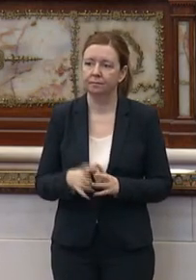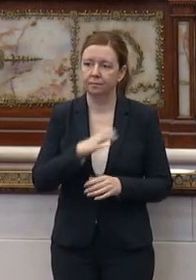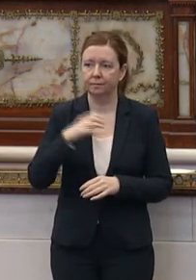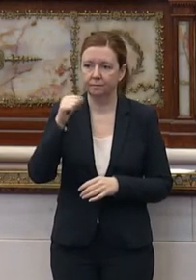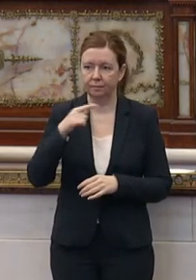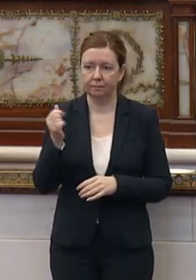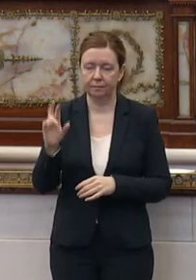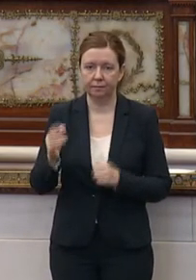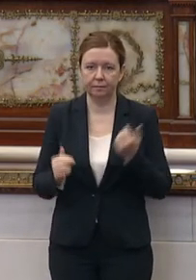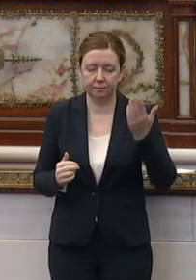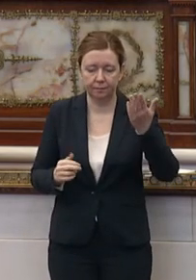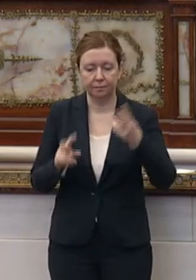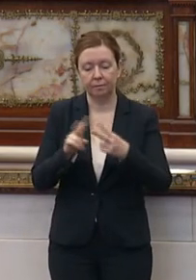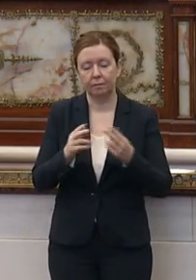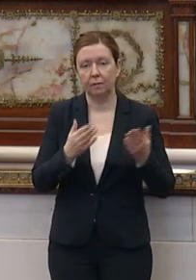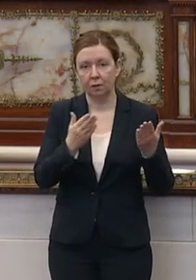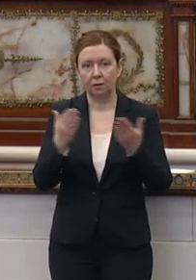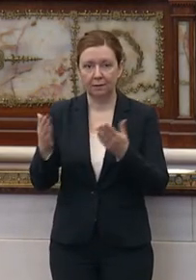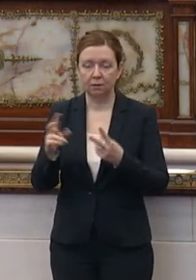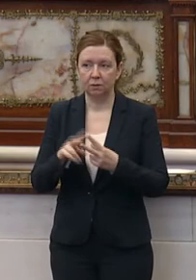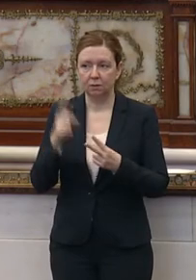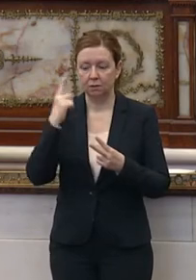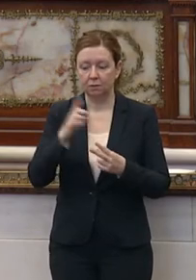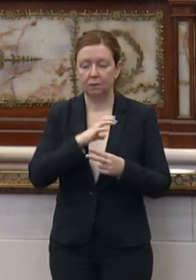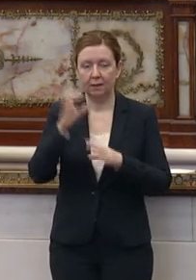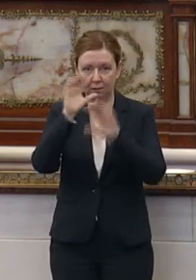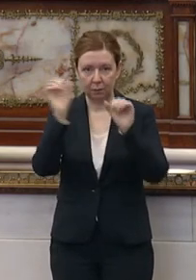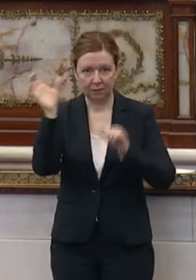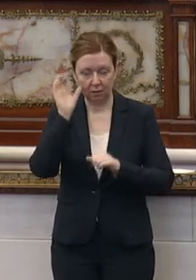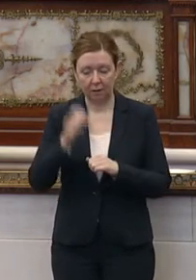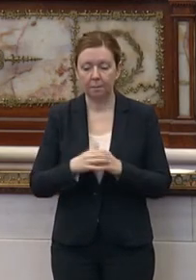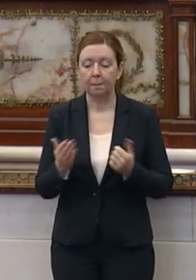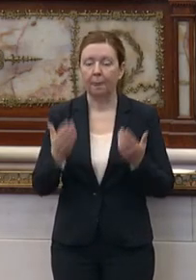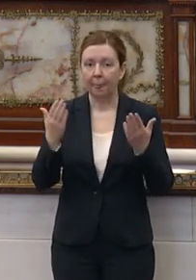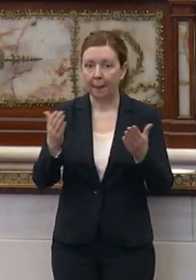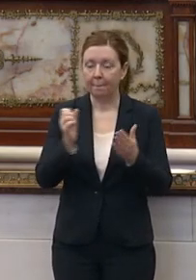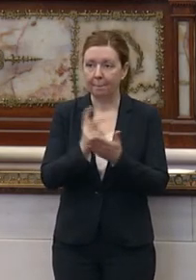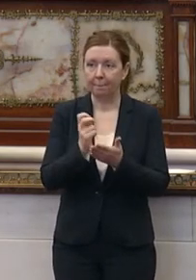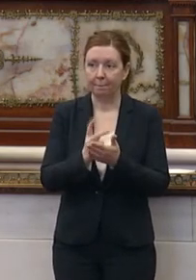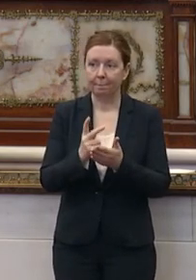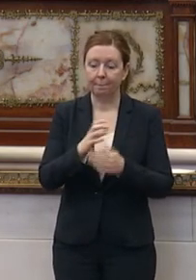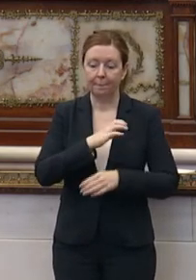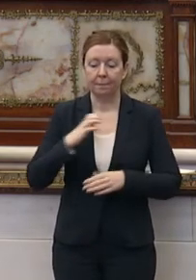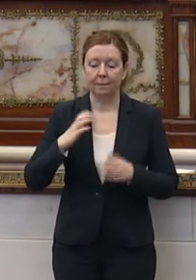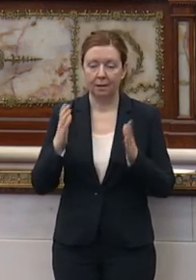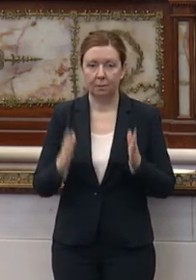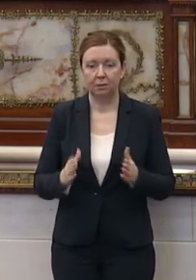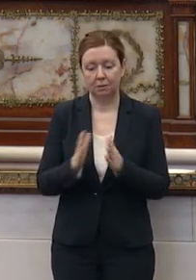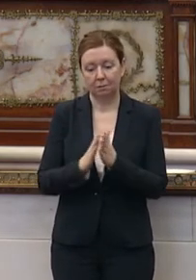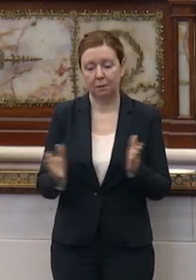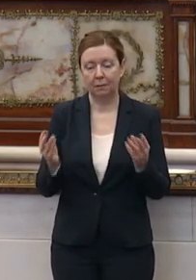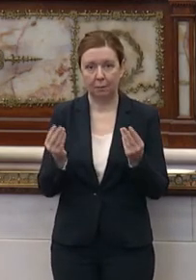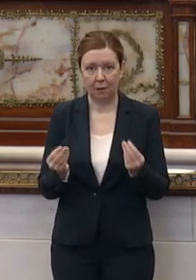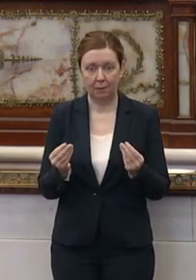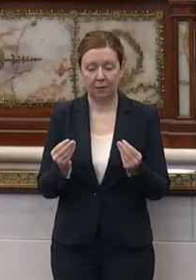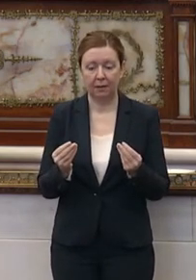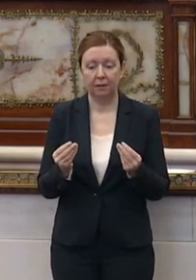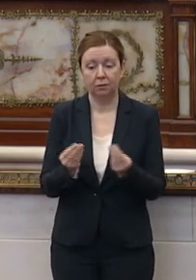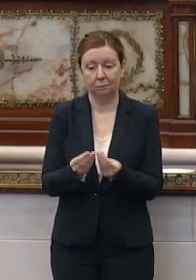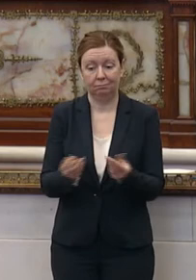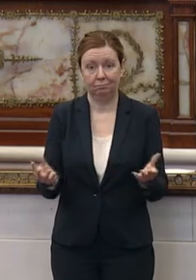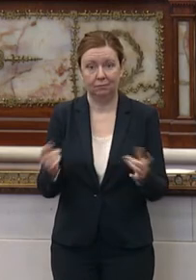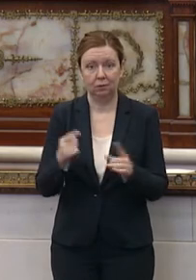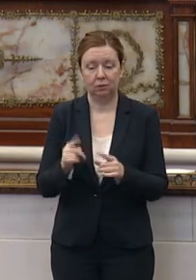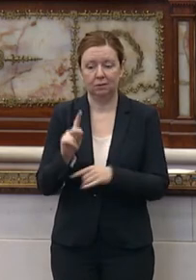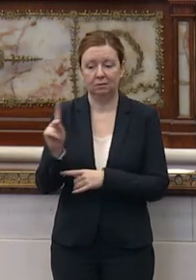Councilwoman Parker offers two resolutions. On behalf of Council President Clark, a resolution authorizing the Commissioner of Public Property to execute and